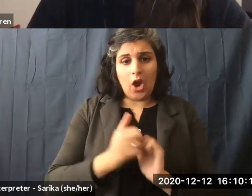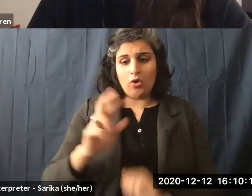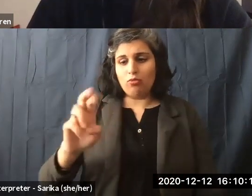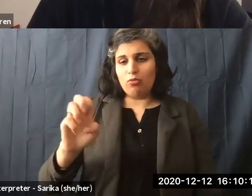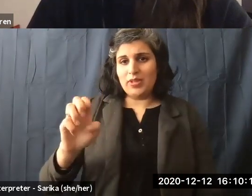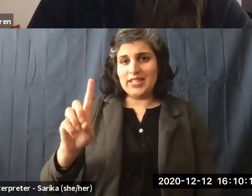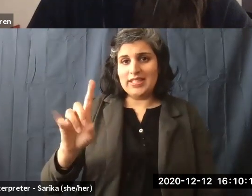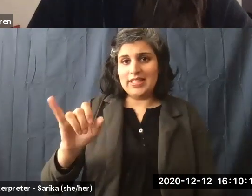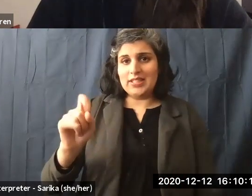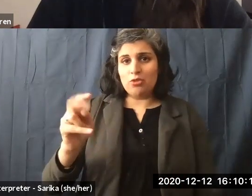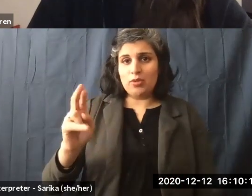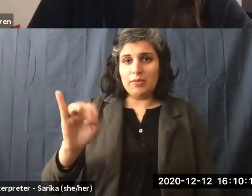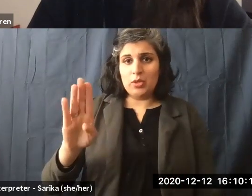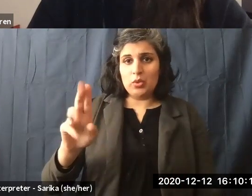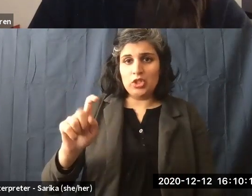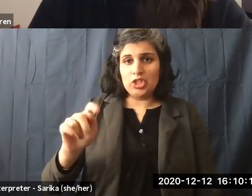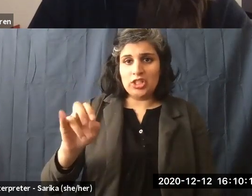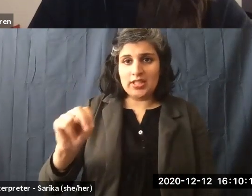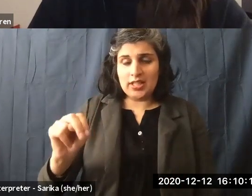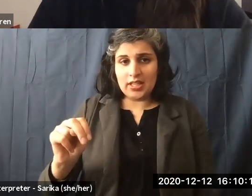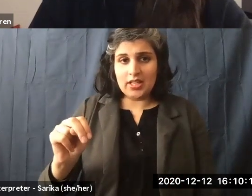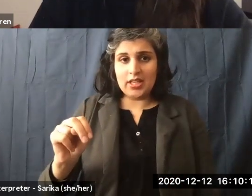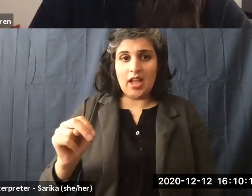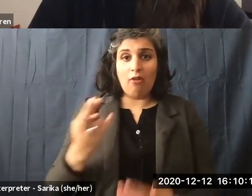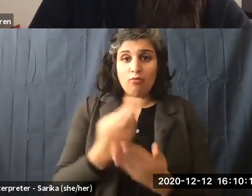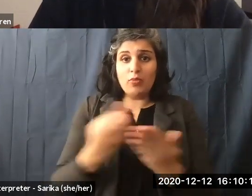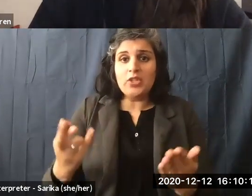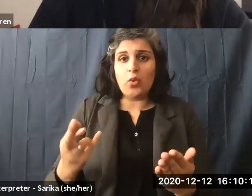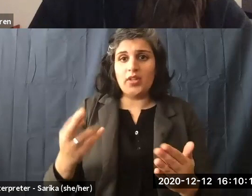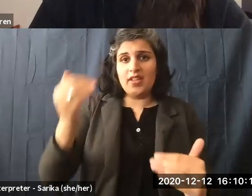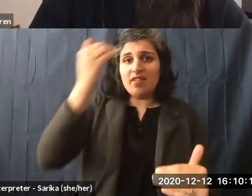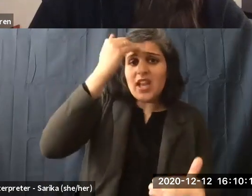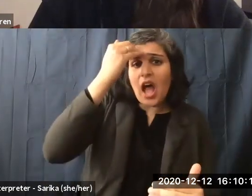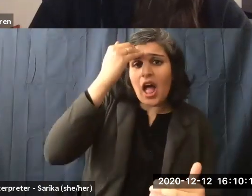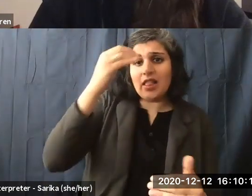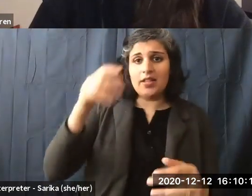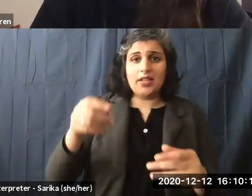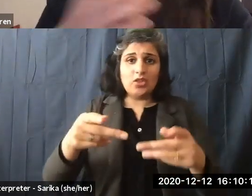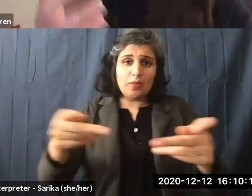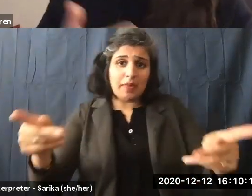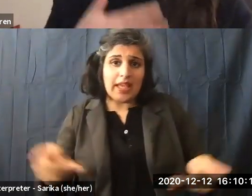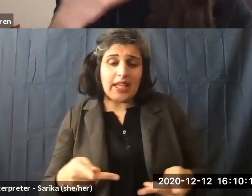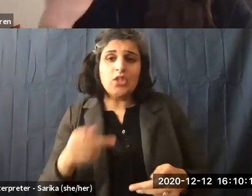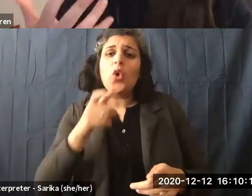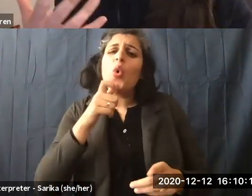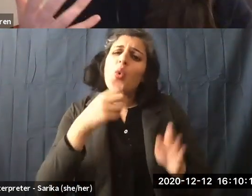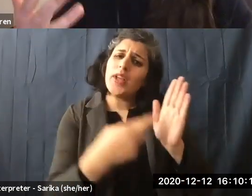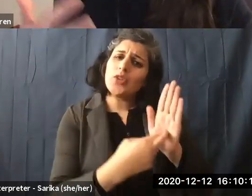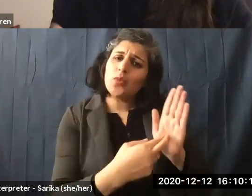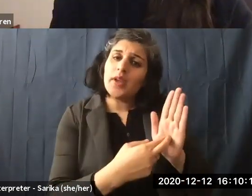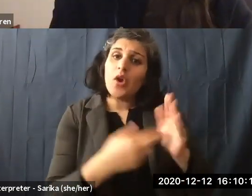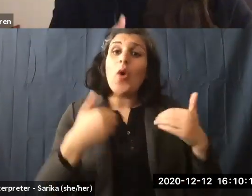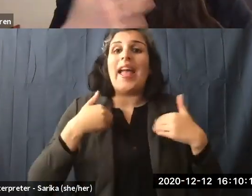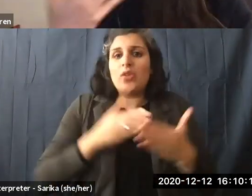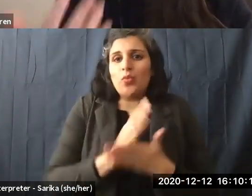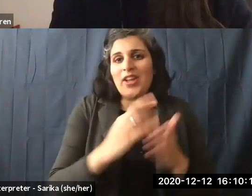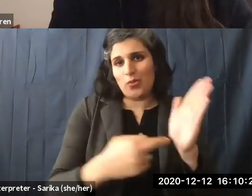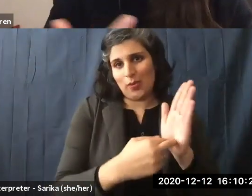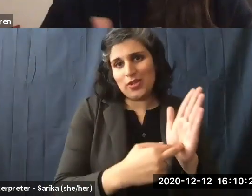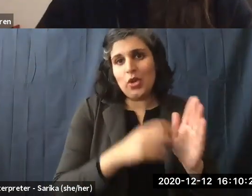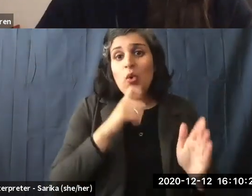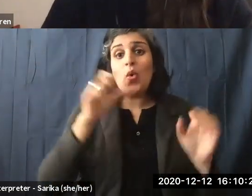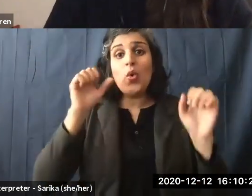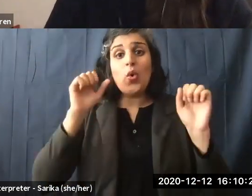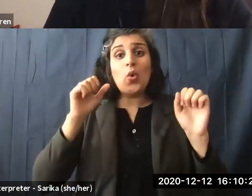resources of knowledge of space can actually look like who gets to be represented and who gets to speak and who gets